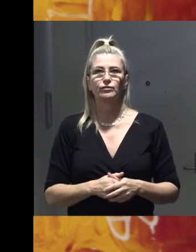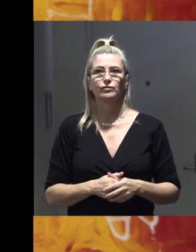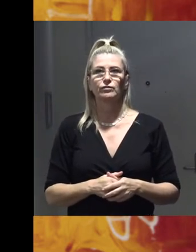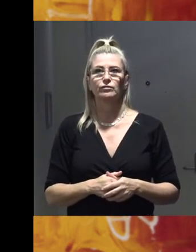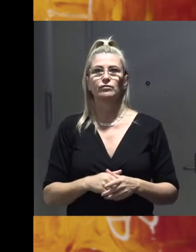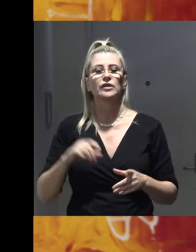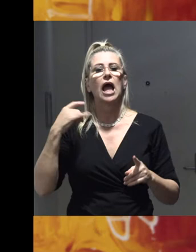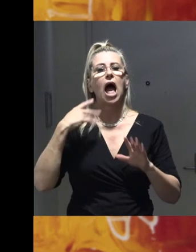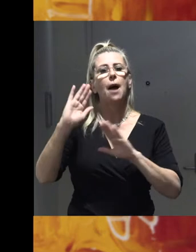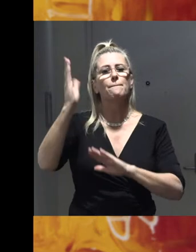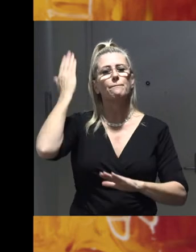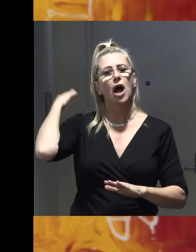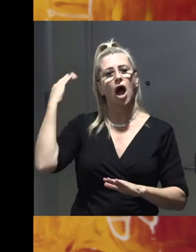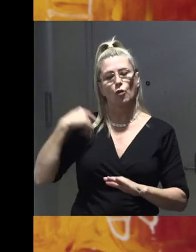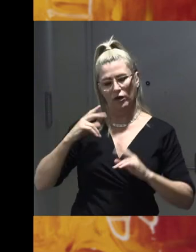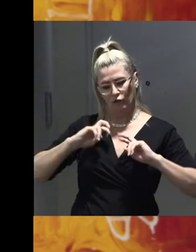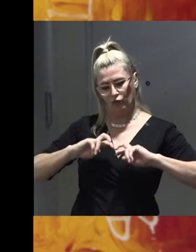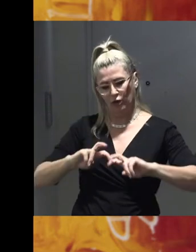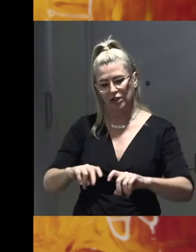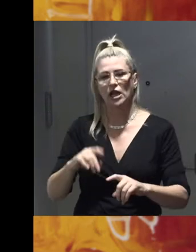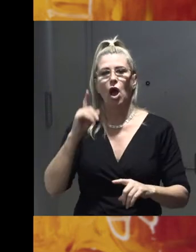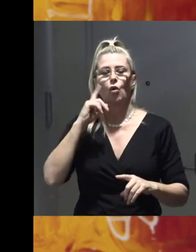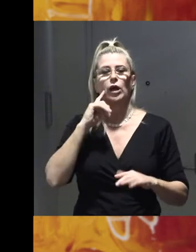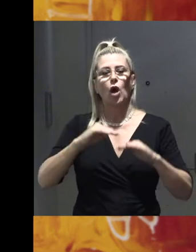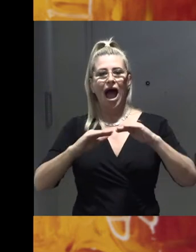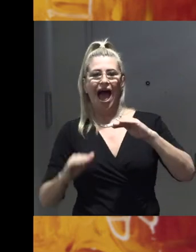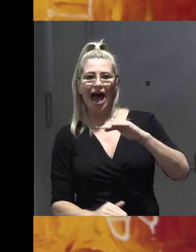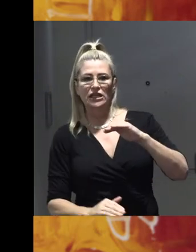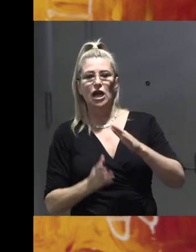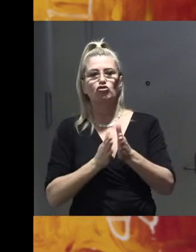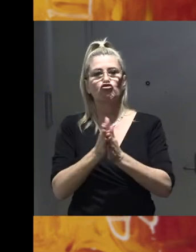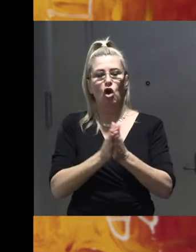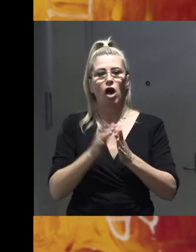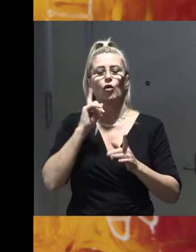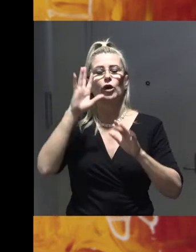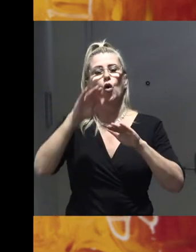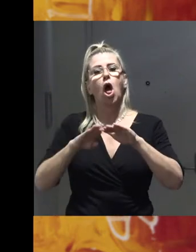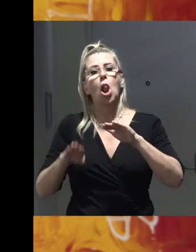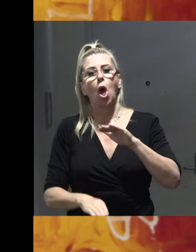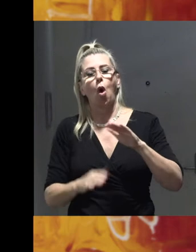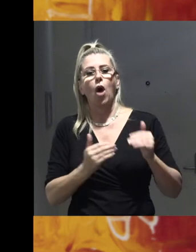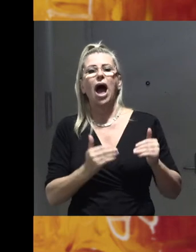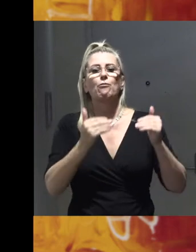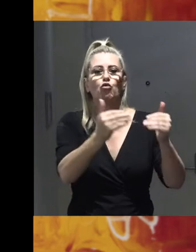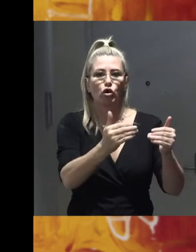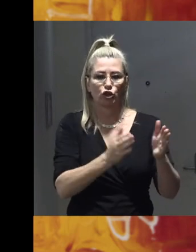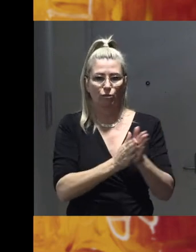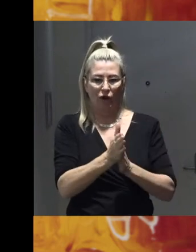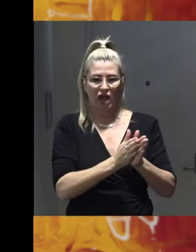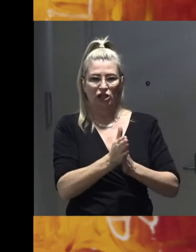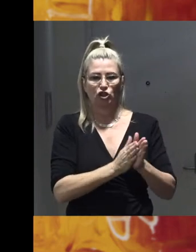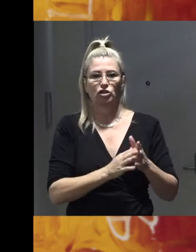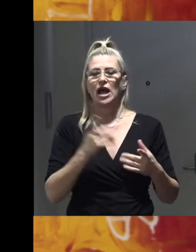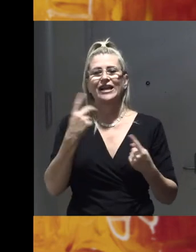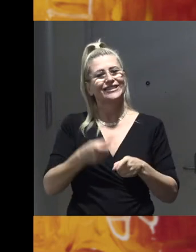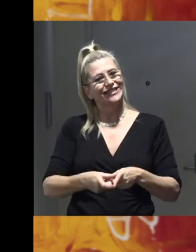Our past research has found that underdrive, or what we call low approach motivation, and difficulty progressing towards